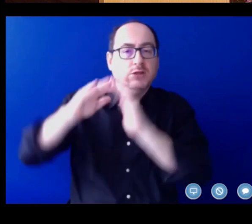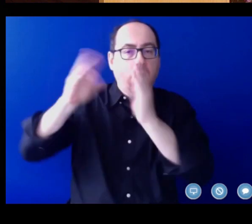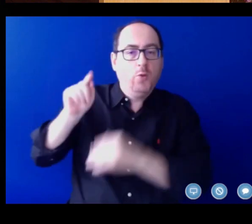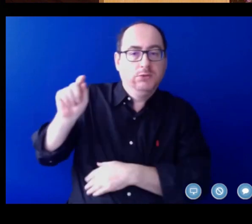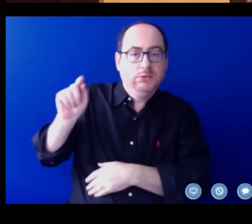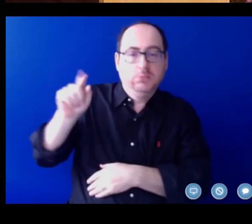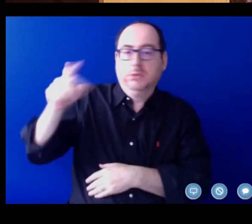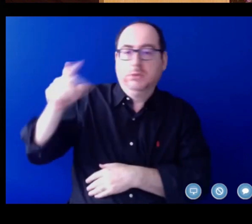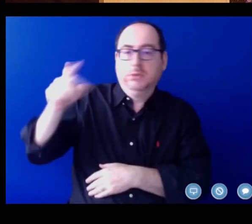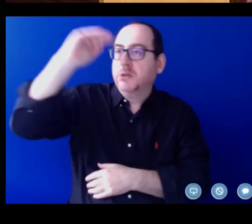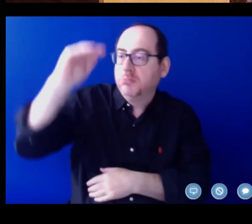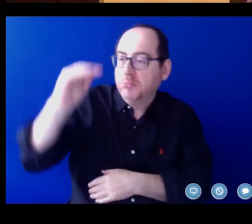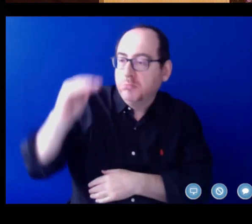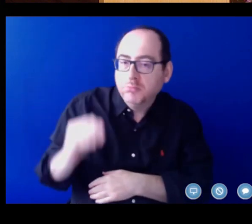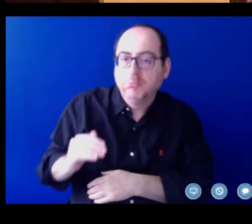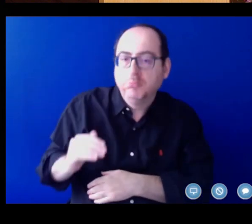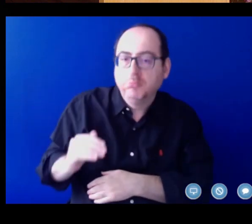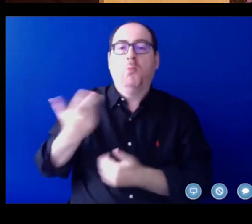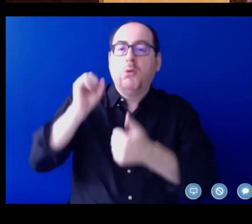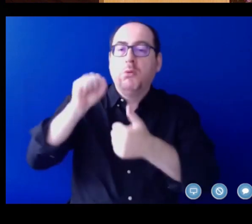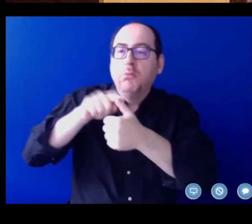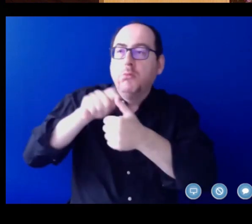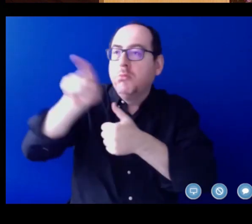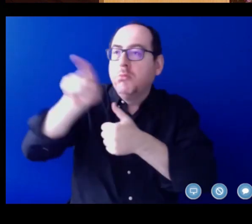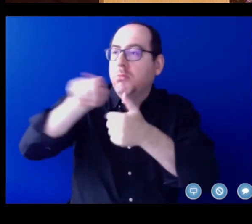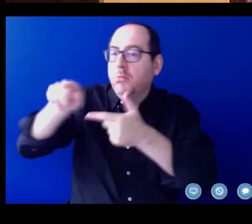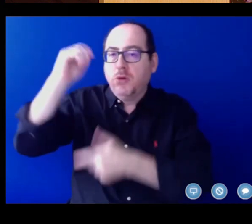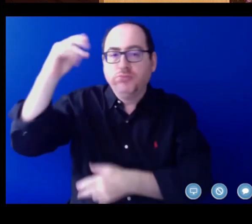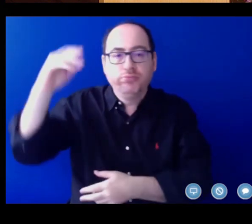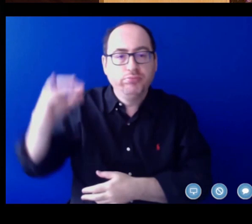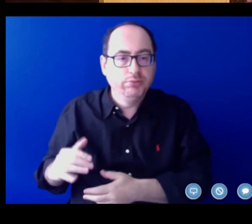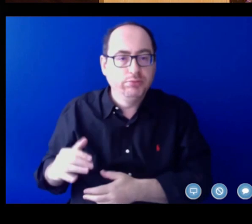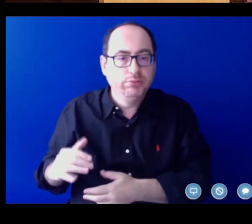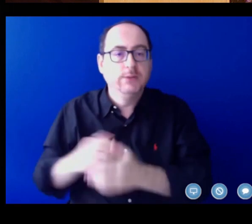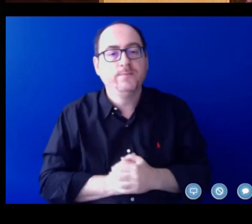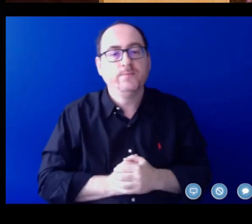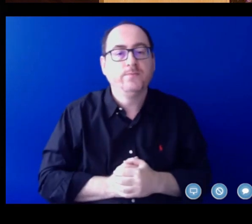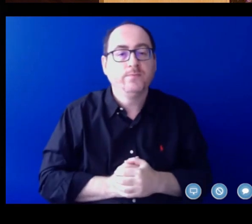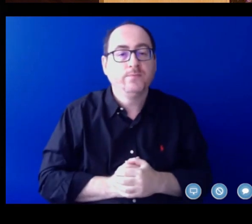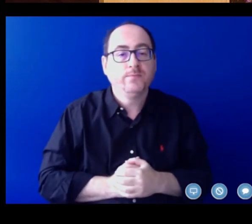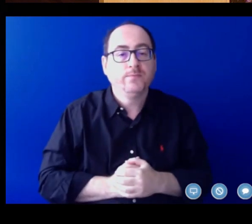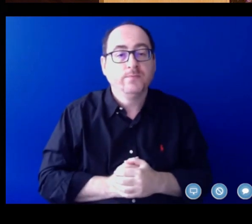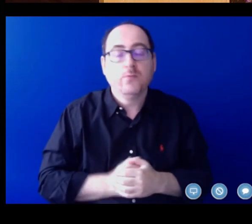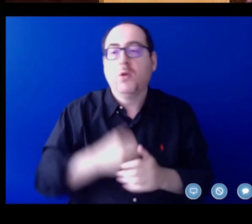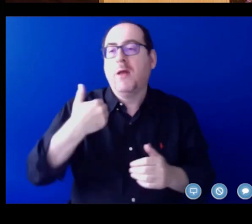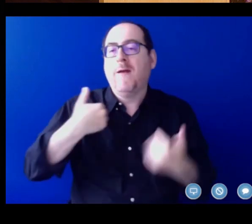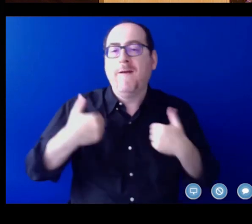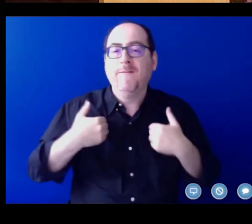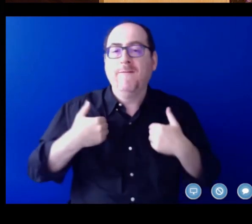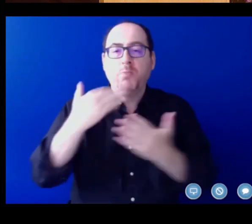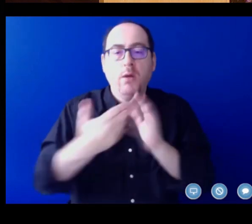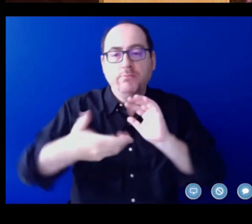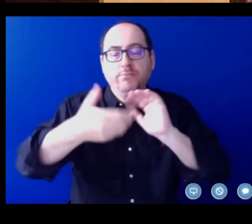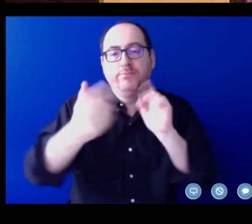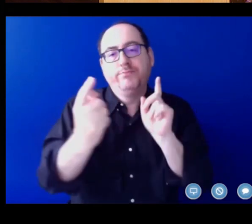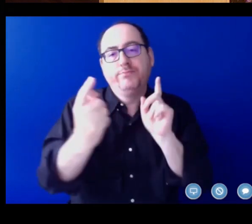include models and strategies for schools to implement buddy programs to help connect students to each